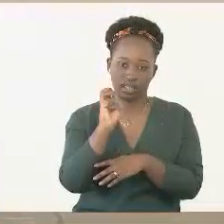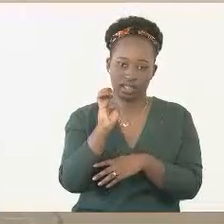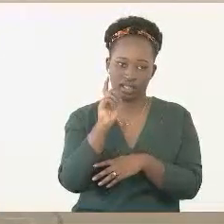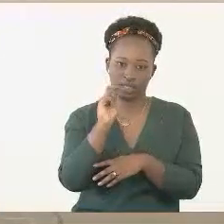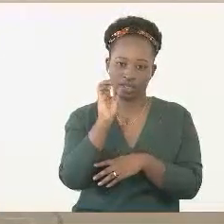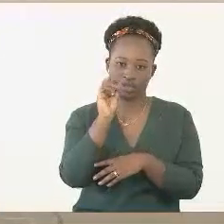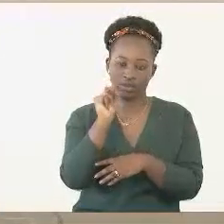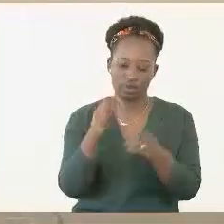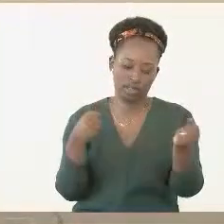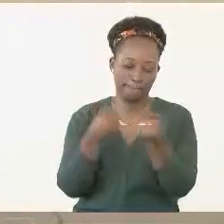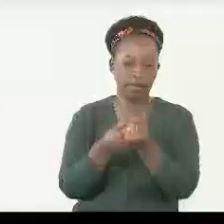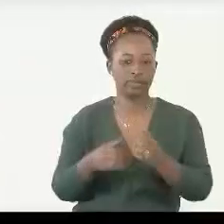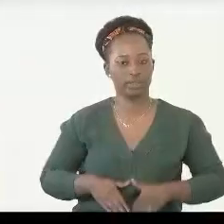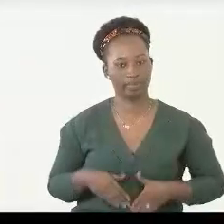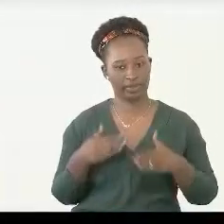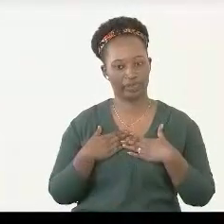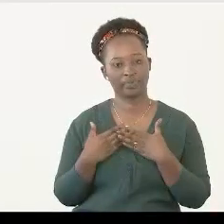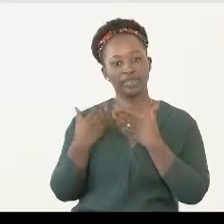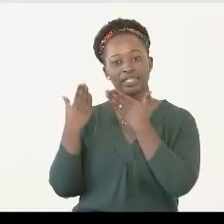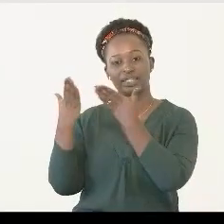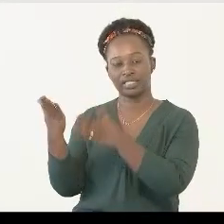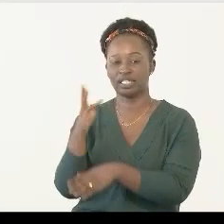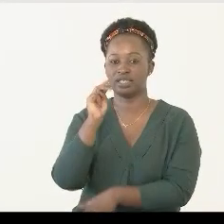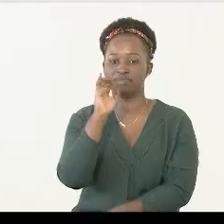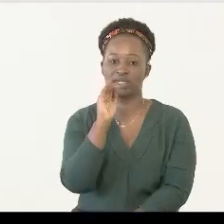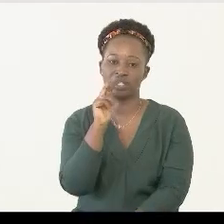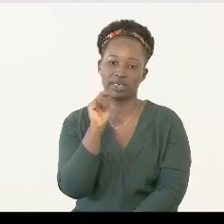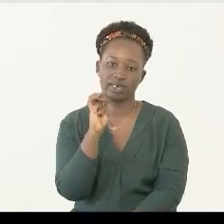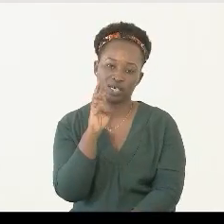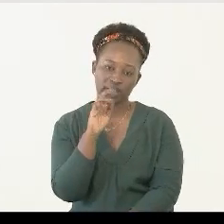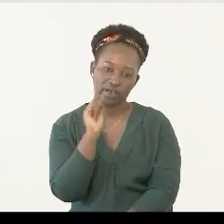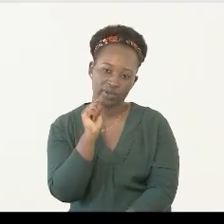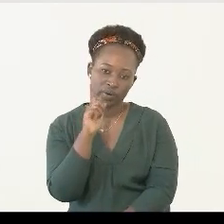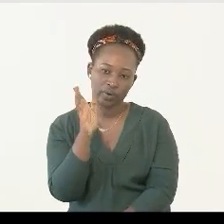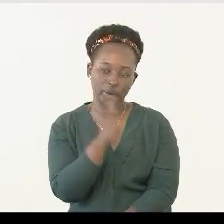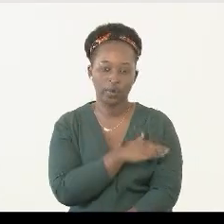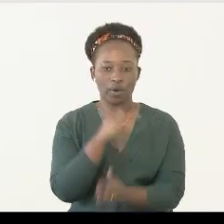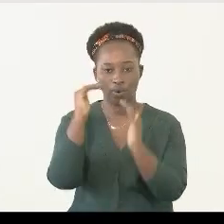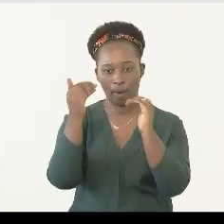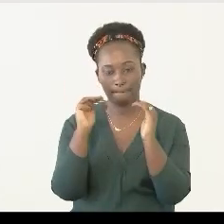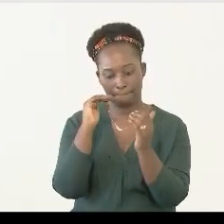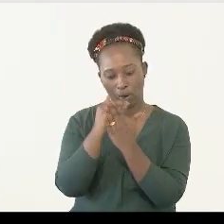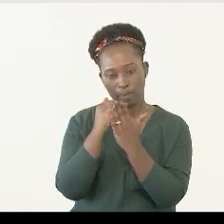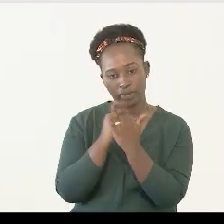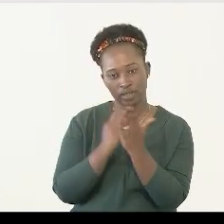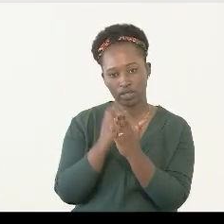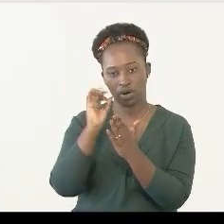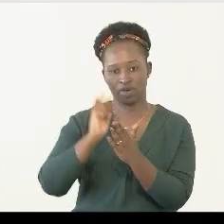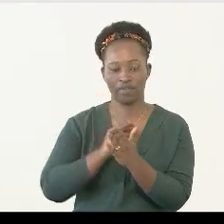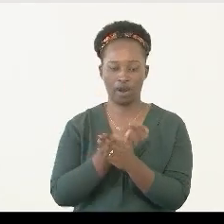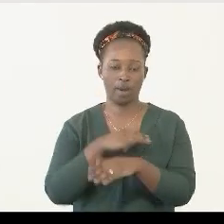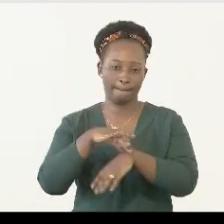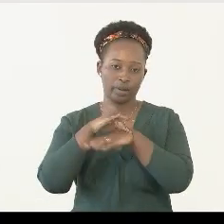Students, this is the mineral composition of our bones. We have what we call cellular